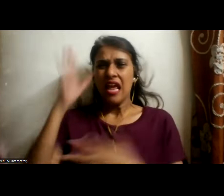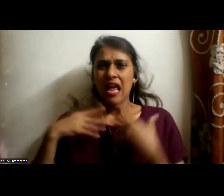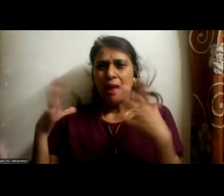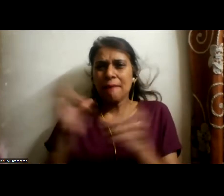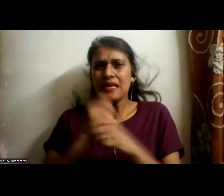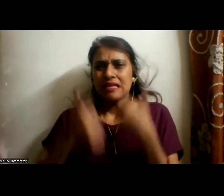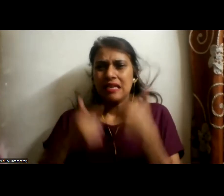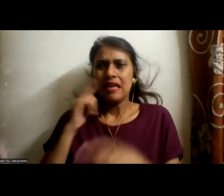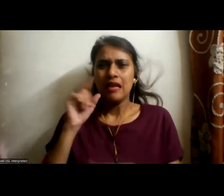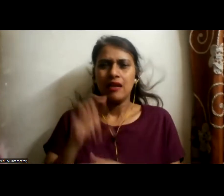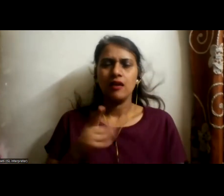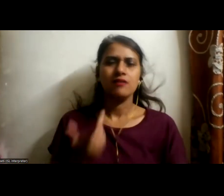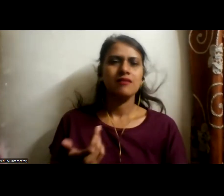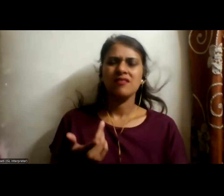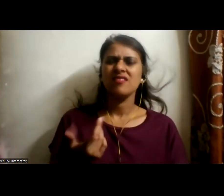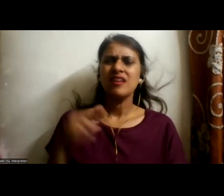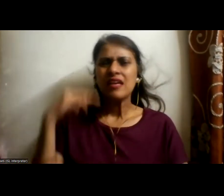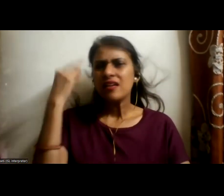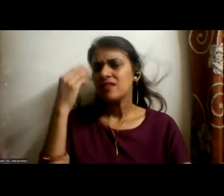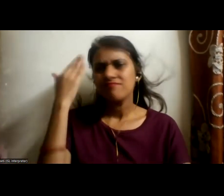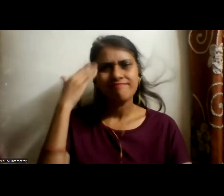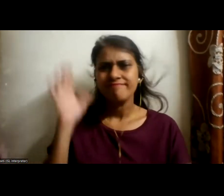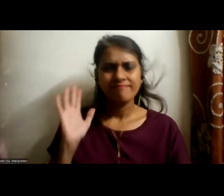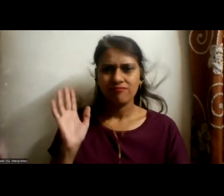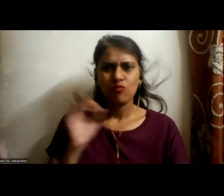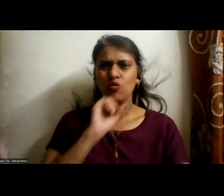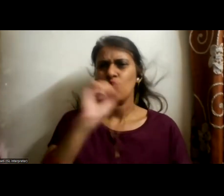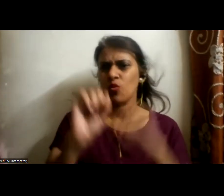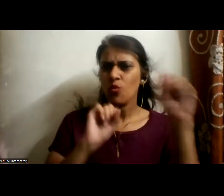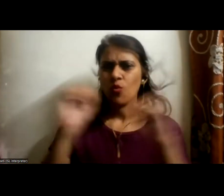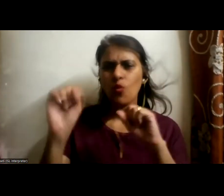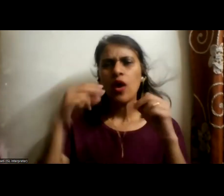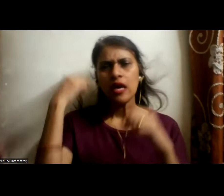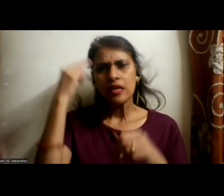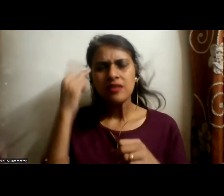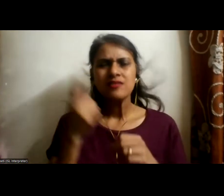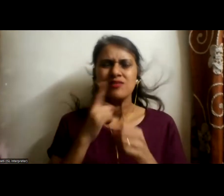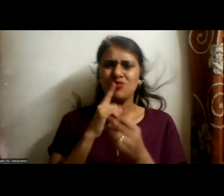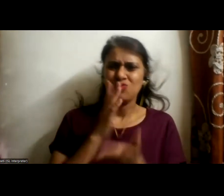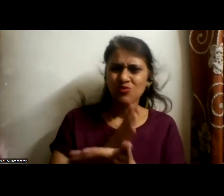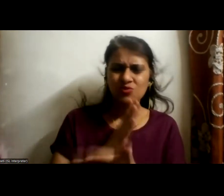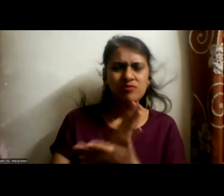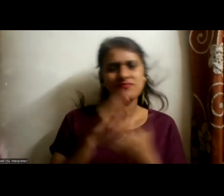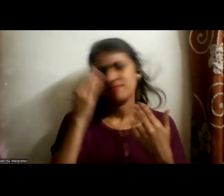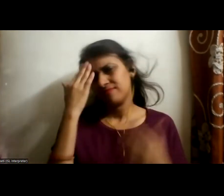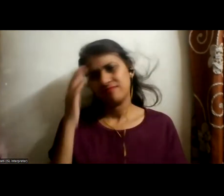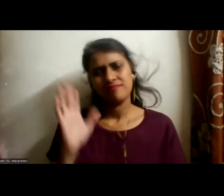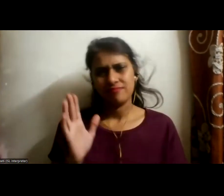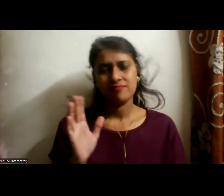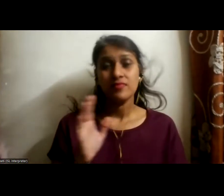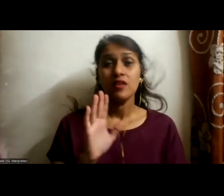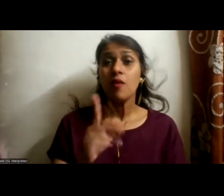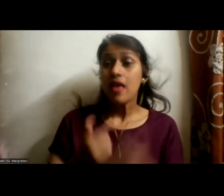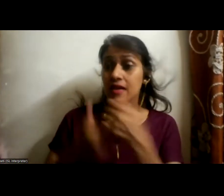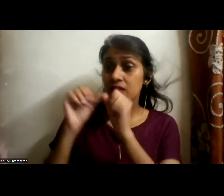X, whatever the reasons are. I am not saying that the reasons are not genuine, but if there is something genuine or